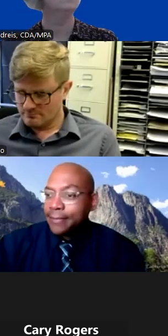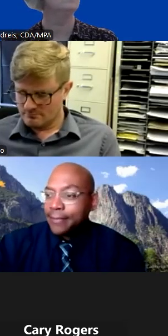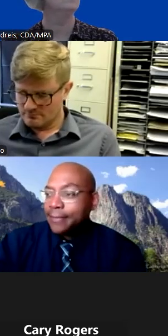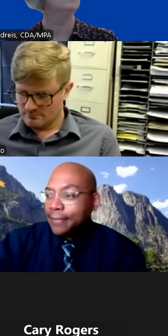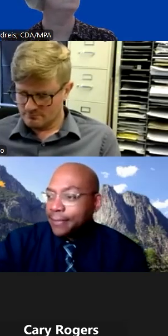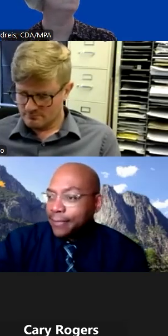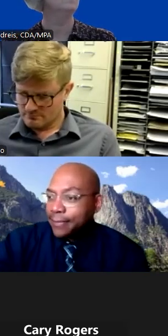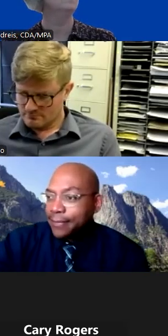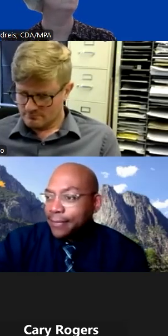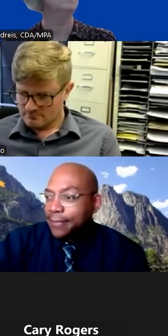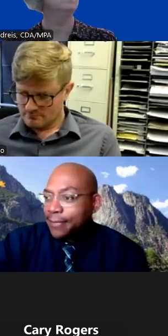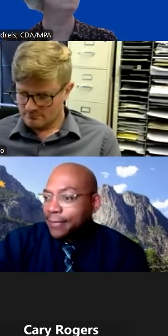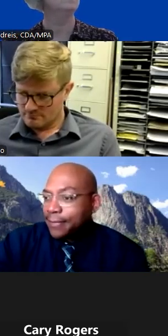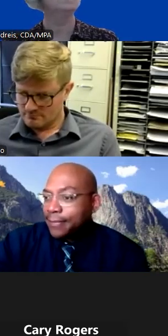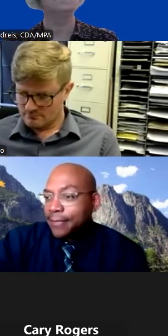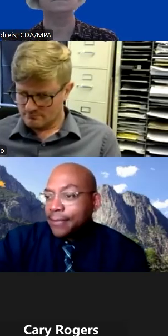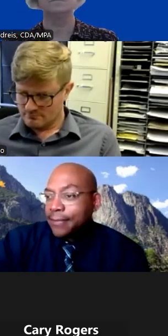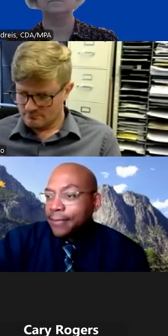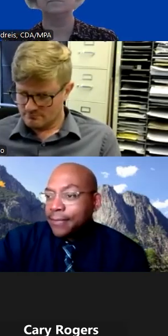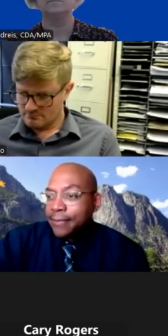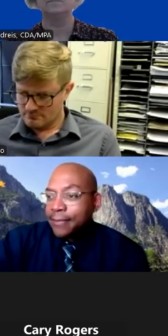shared in local counties.